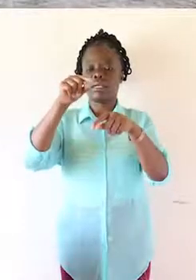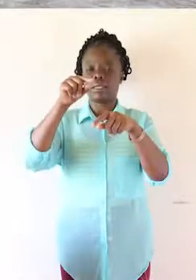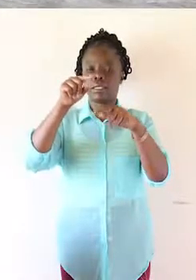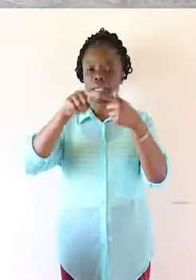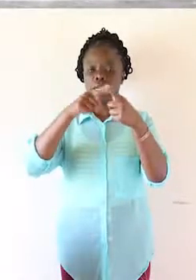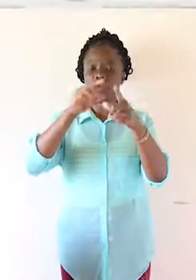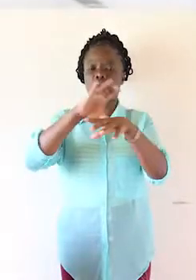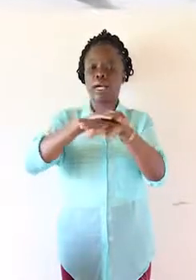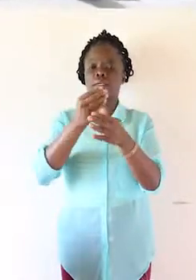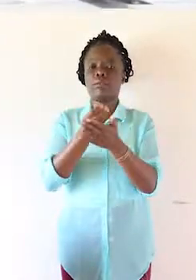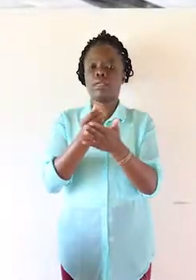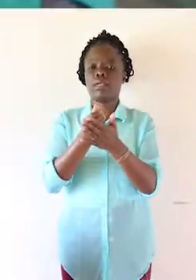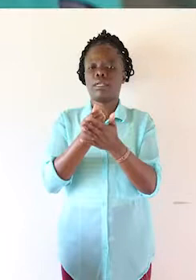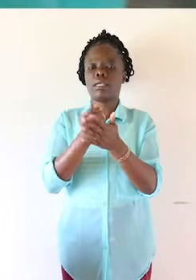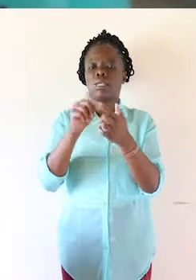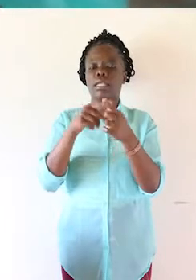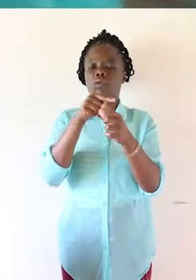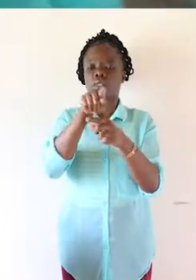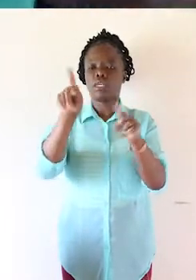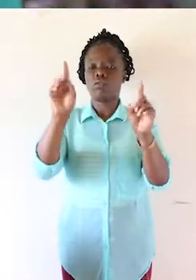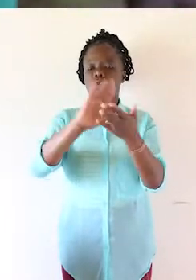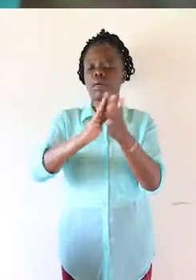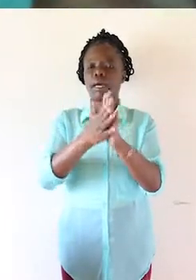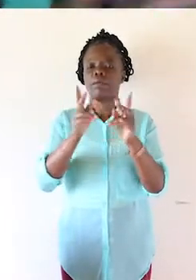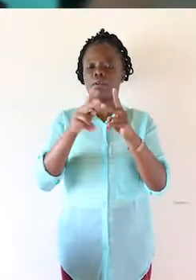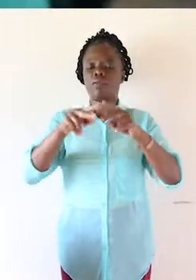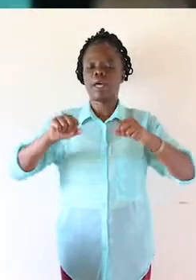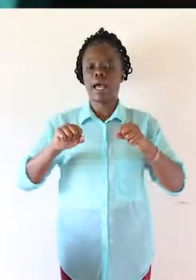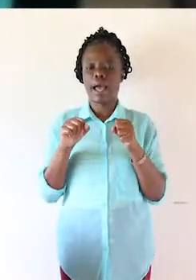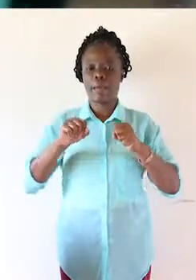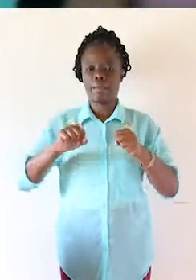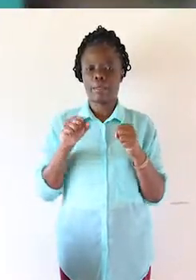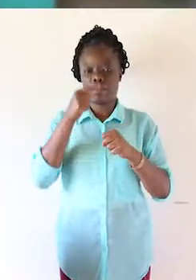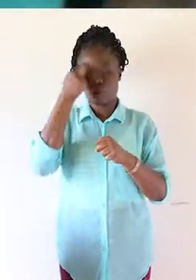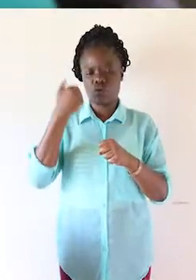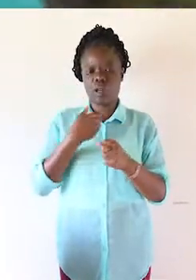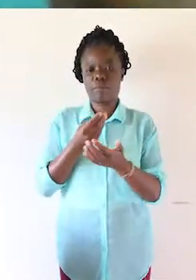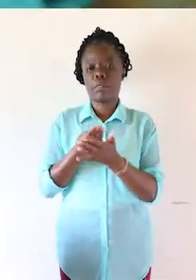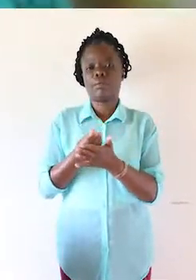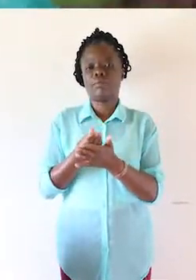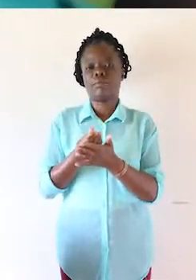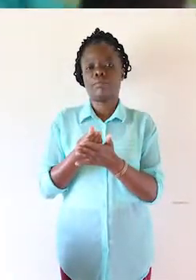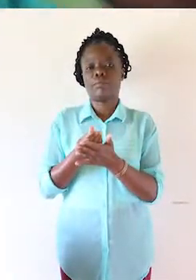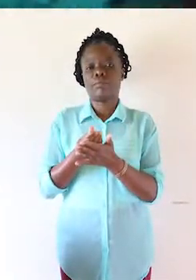And then you get money. Then you become very happy. Very happy, you have money.